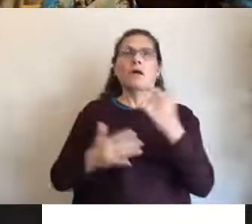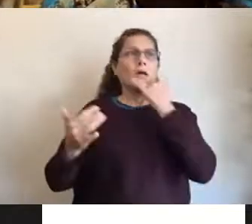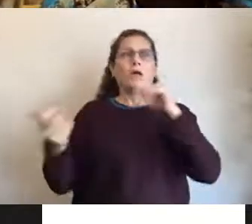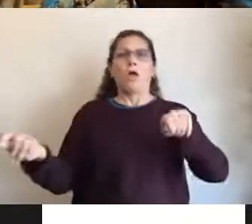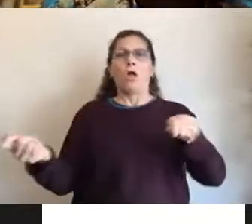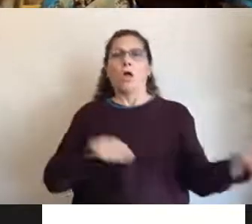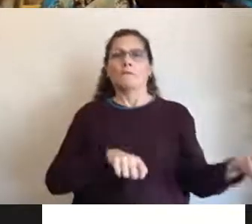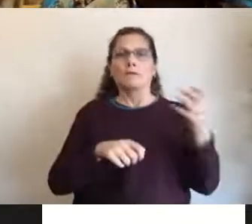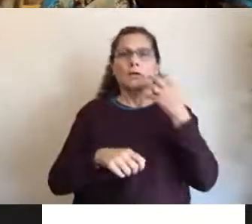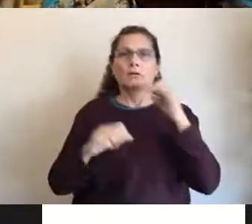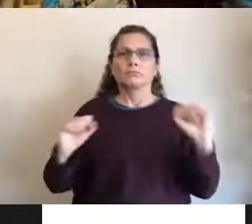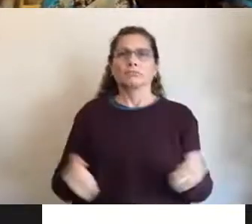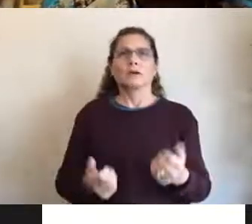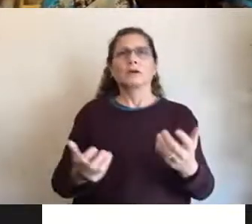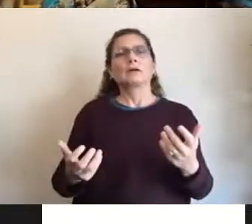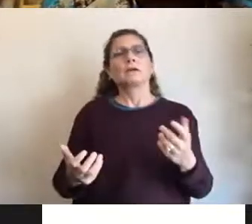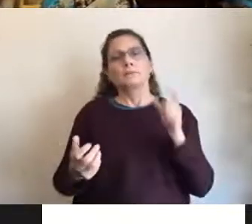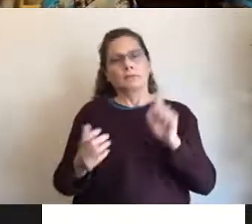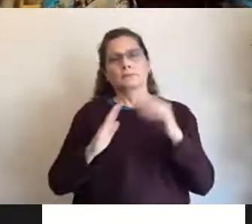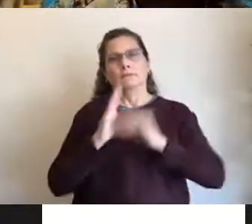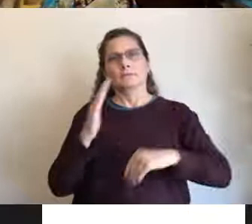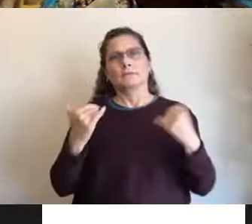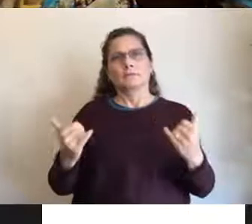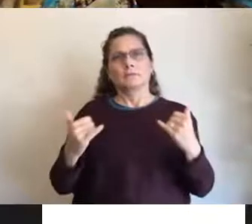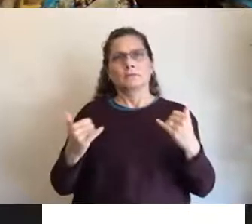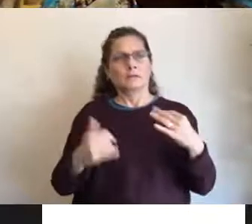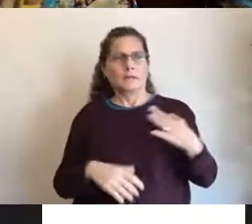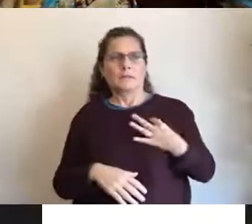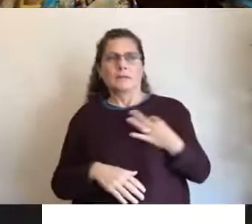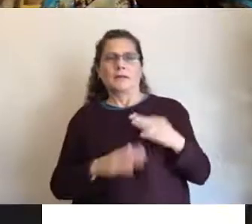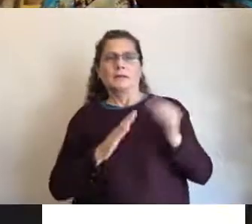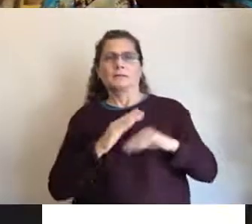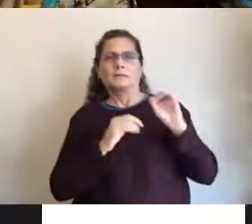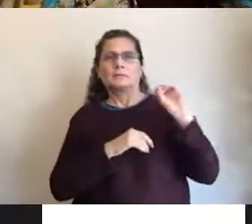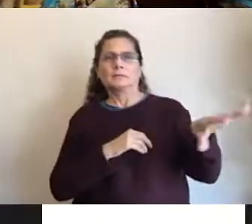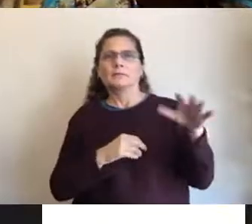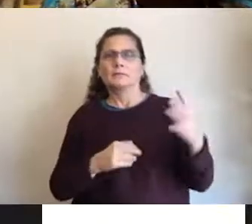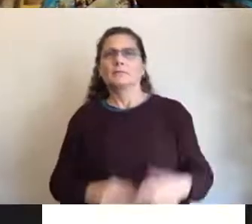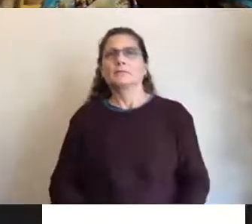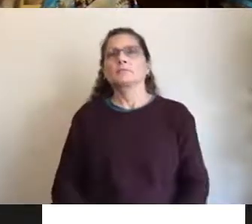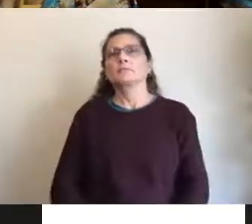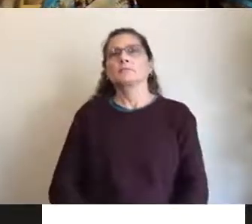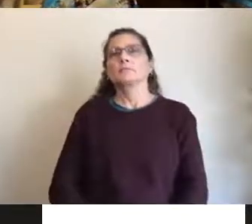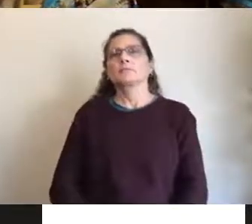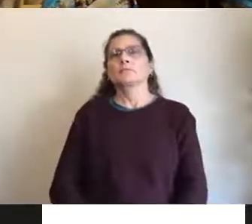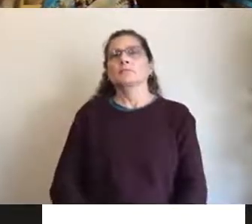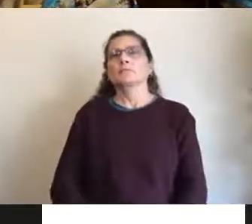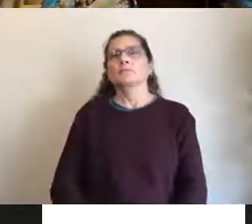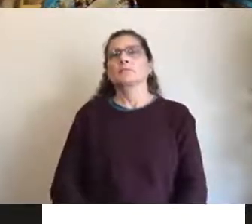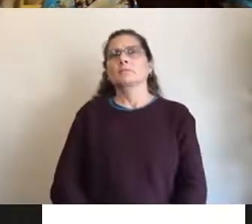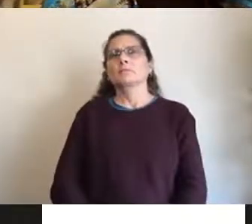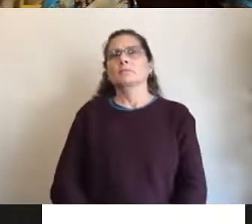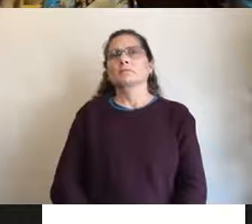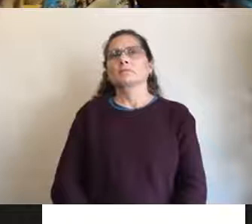visit keepwarmmke.org for more information. I want to make sure everybody has access to the great benefits so all of our residents